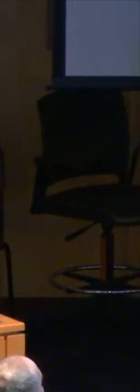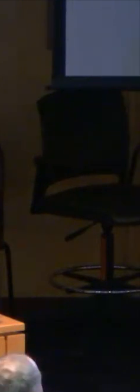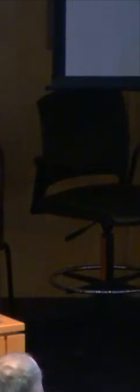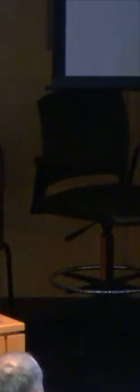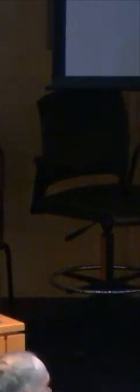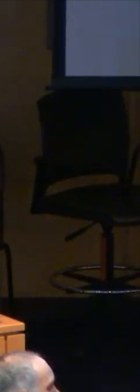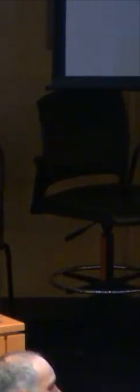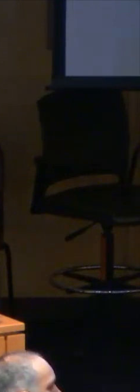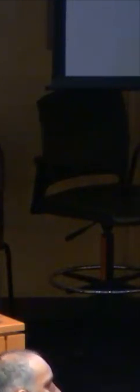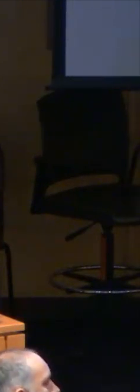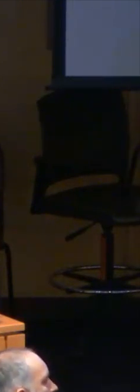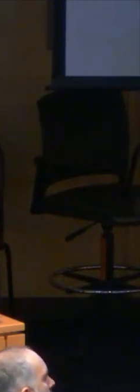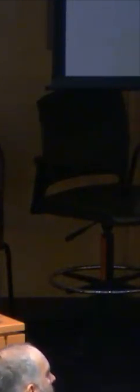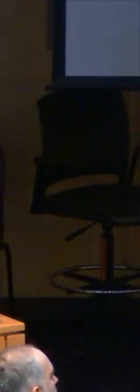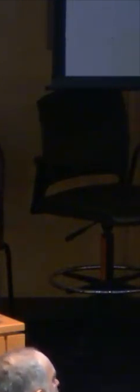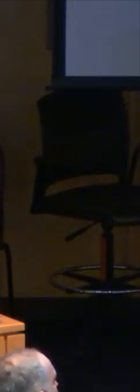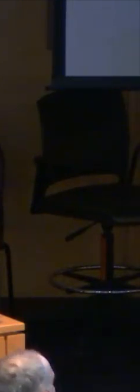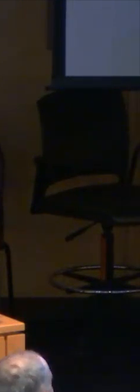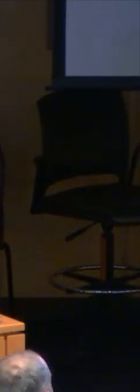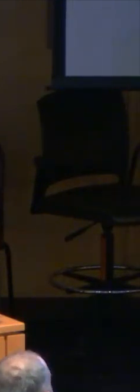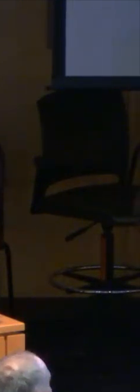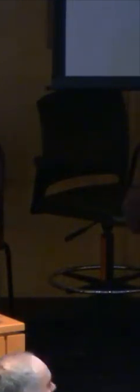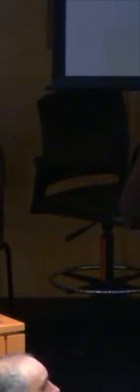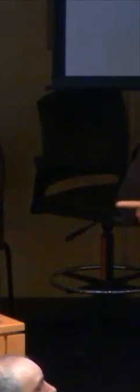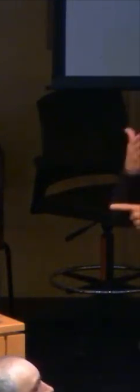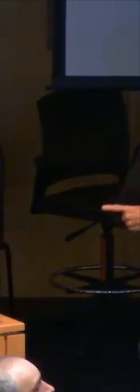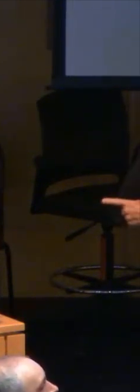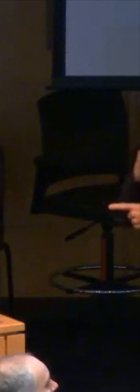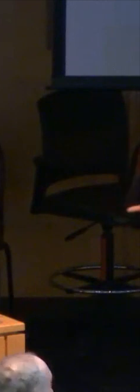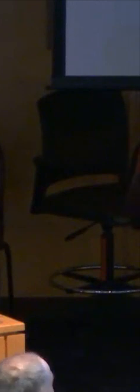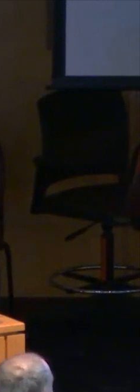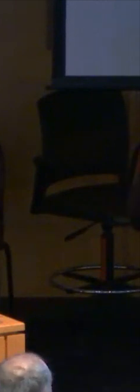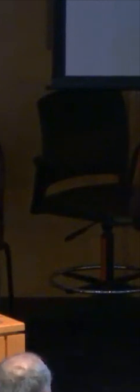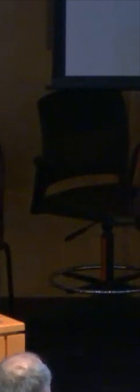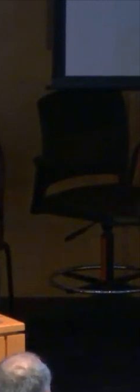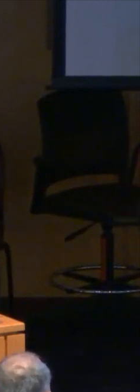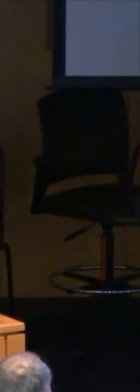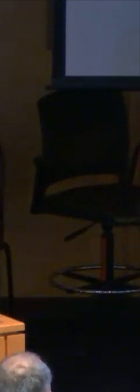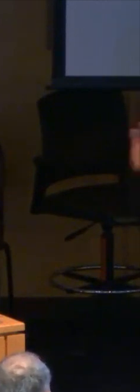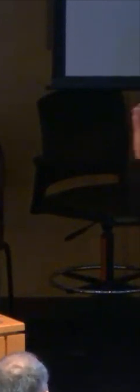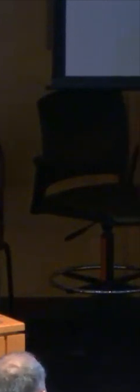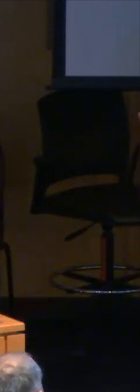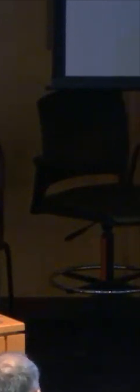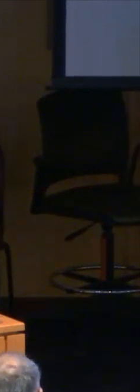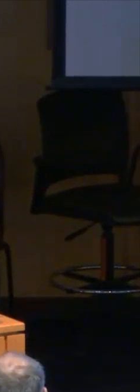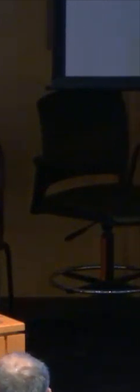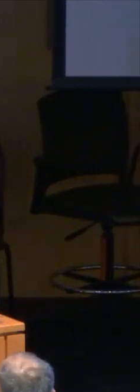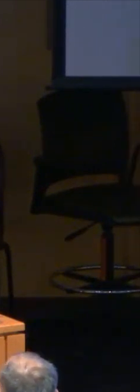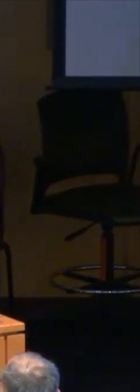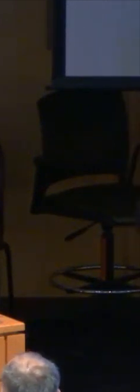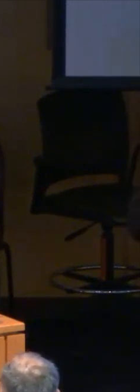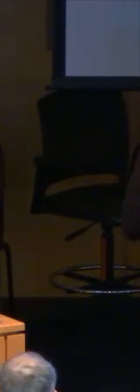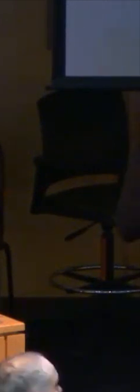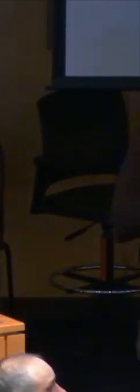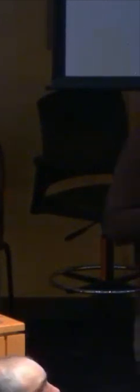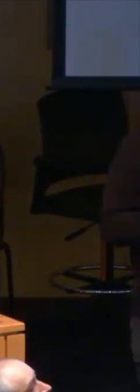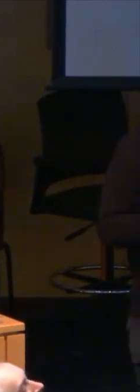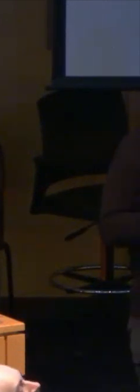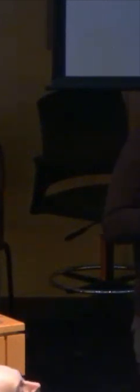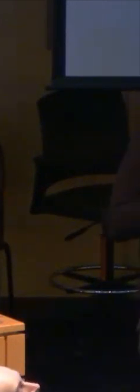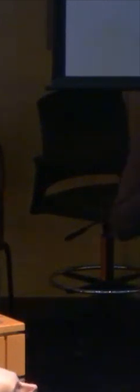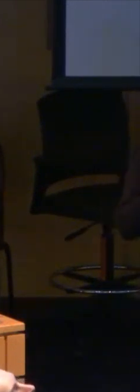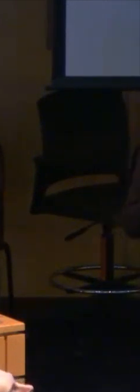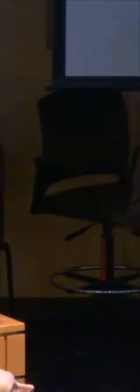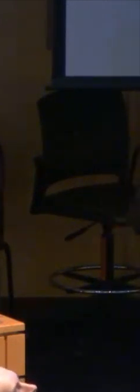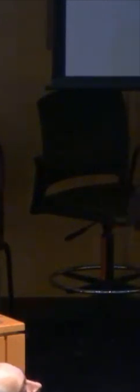Yeah, go ahead. I didn't forget. Okay. Yeah. Thanks, Jaume. That was fantastic. I really appreciated the talk. You mentioned, or you had this outstanding result